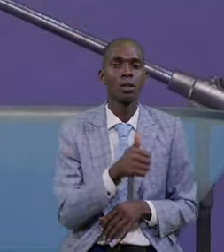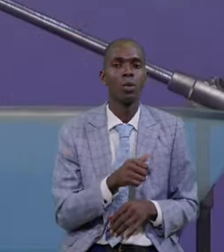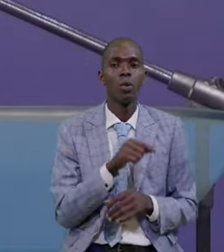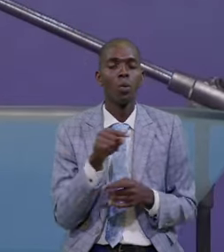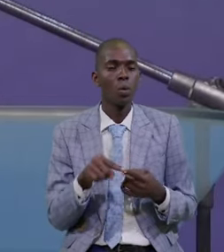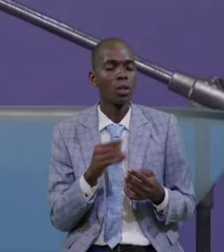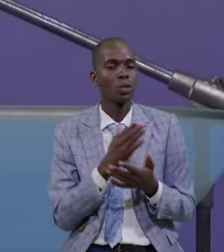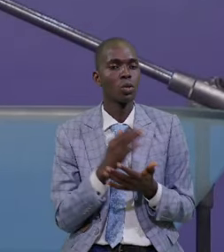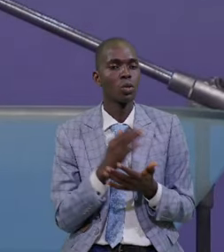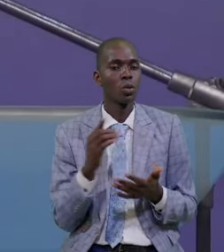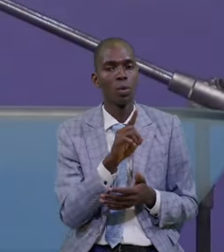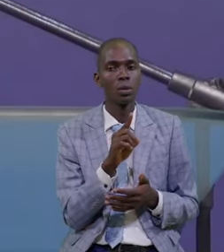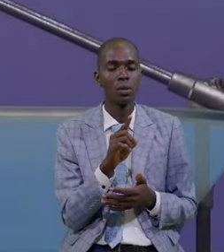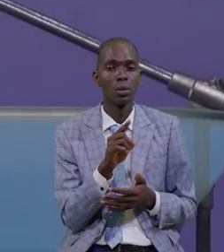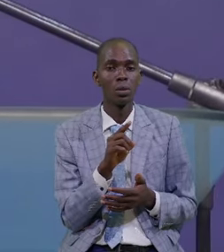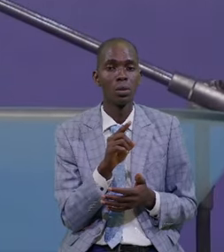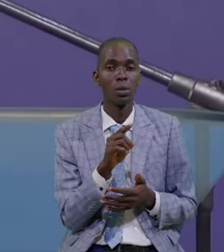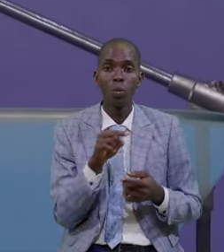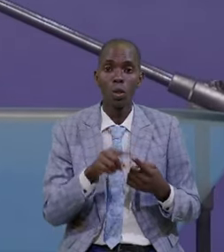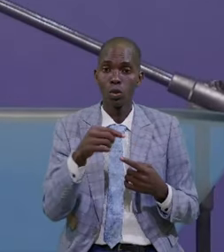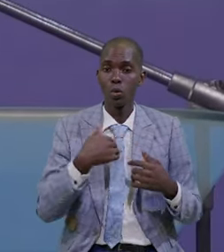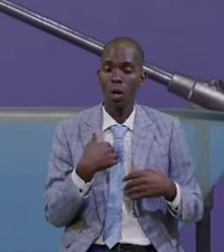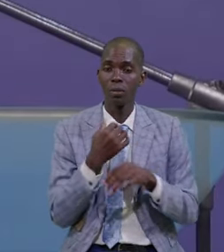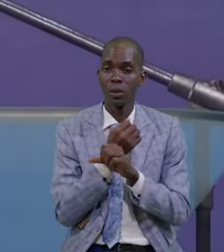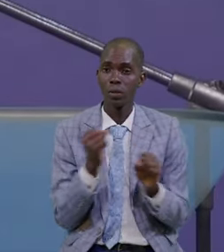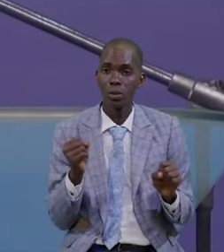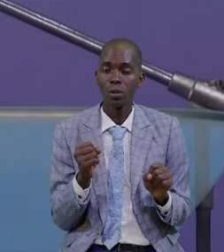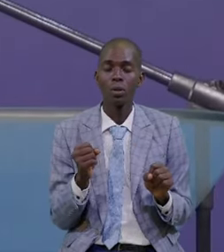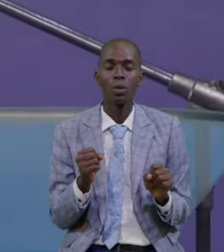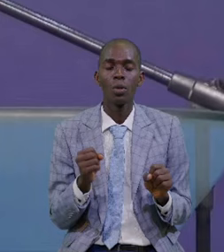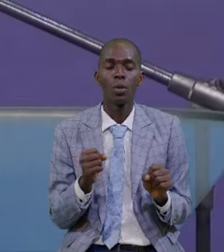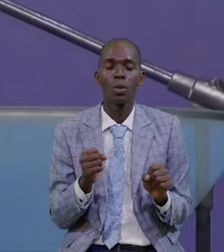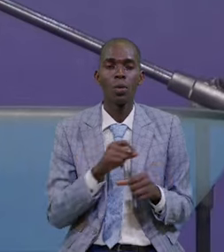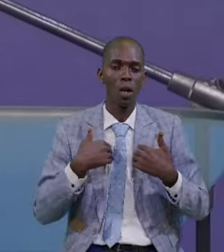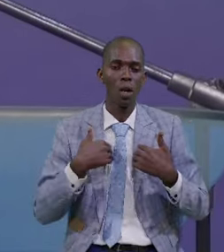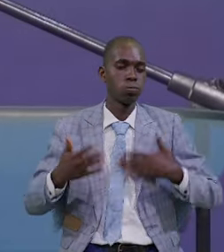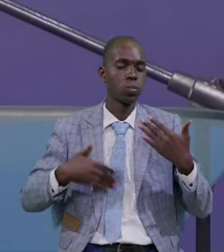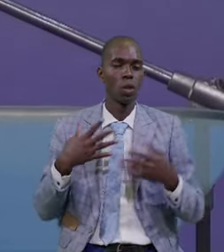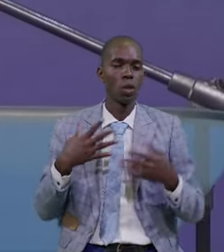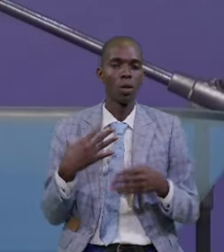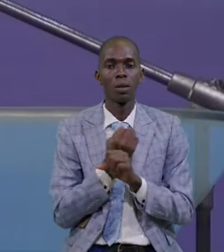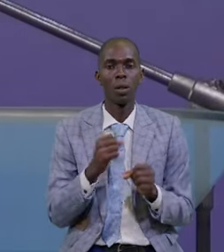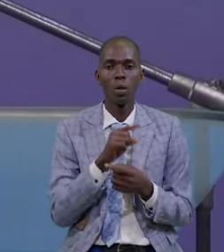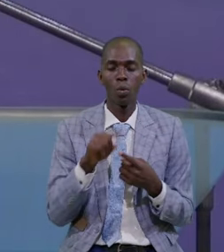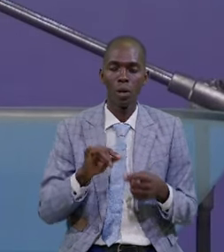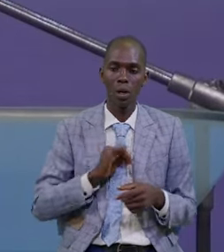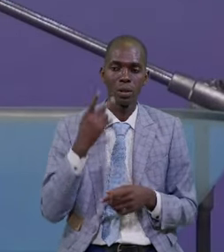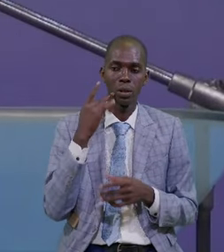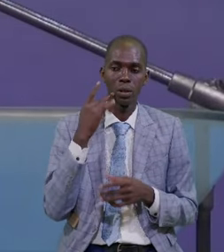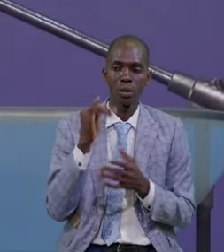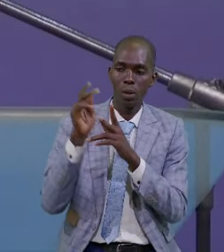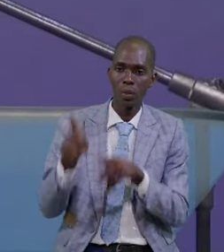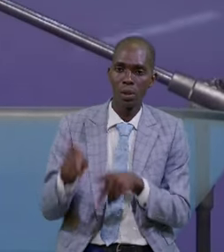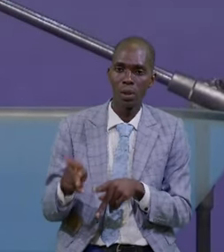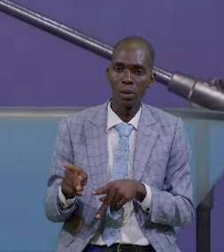you have salvation, you have the joy of salvation. And then I see that that fellow is saved. I see